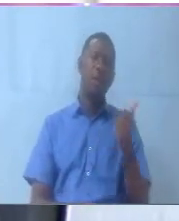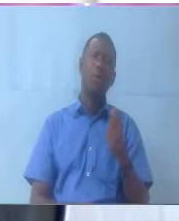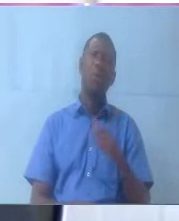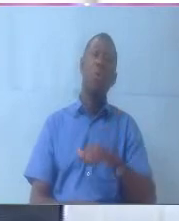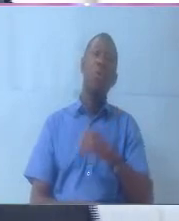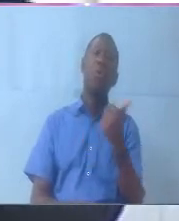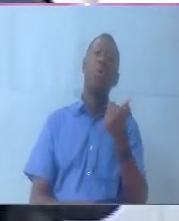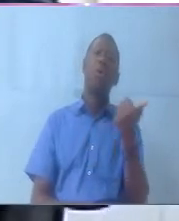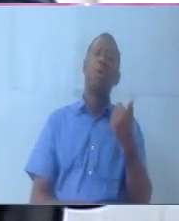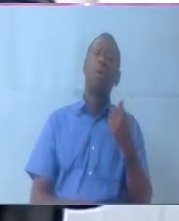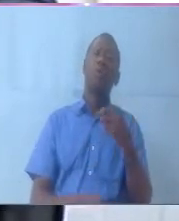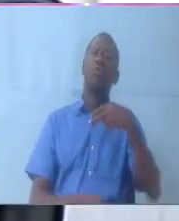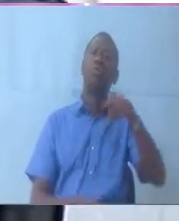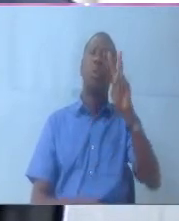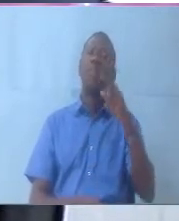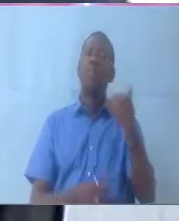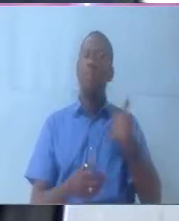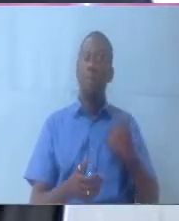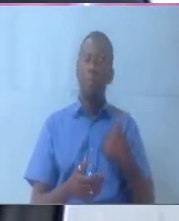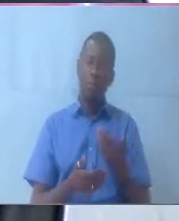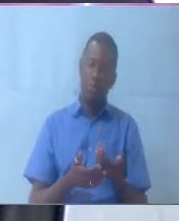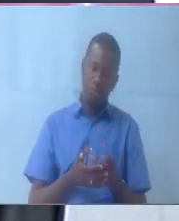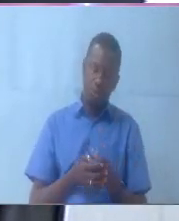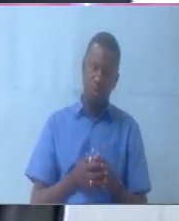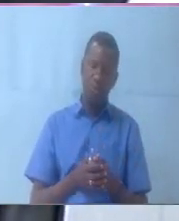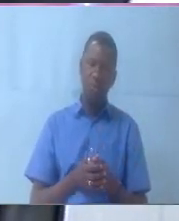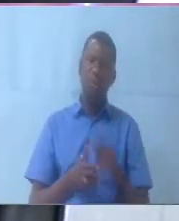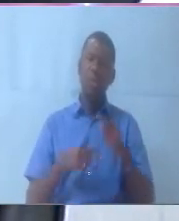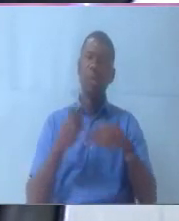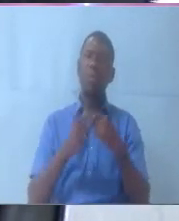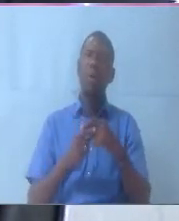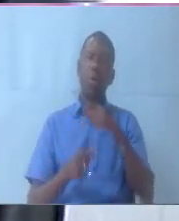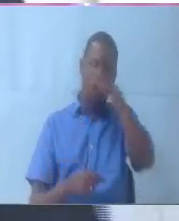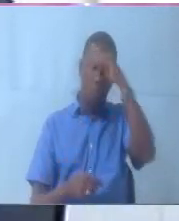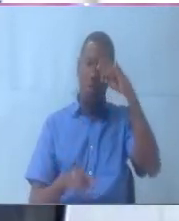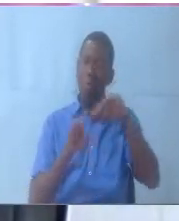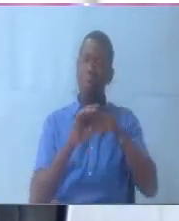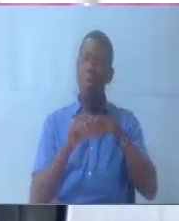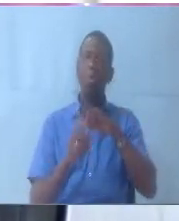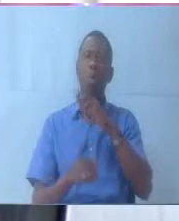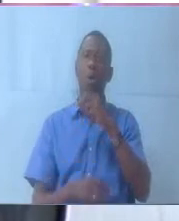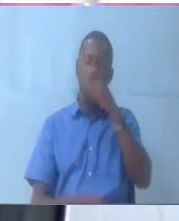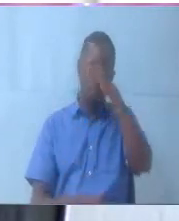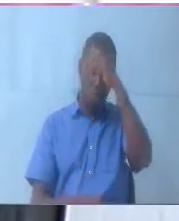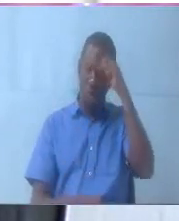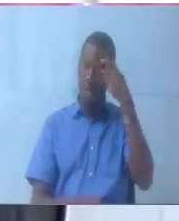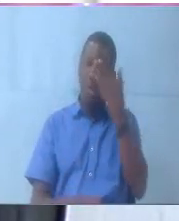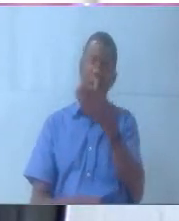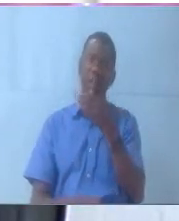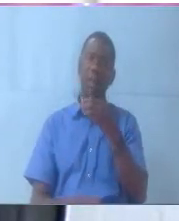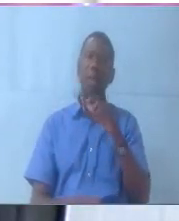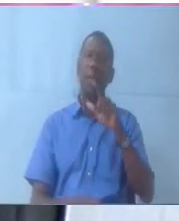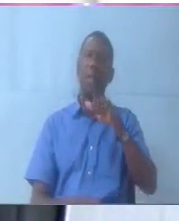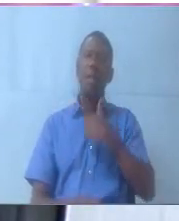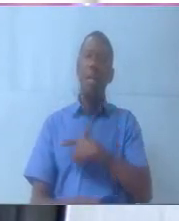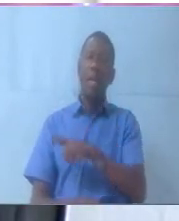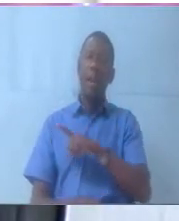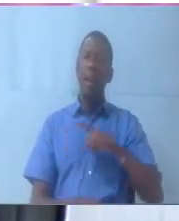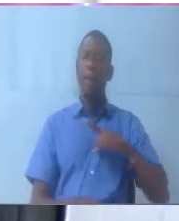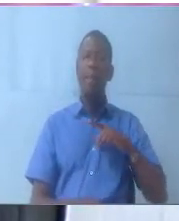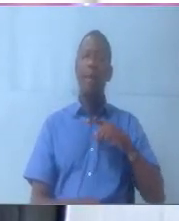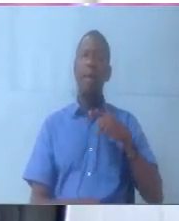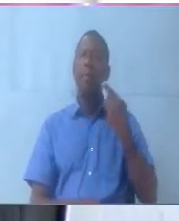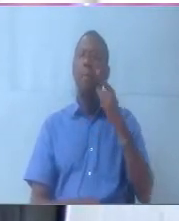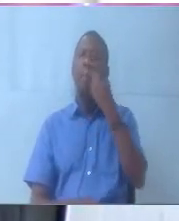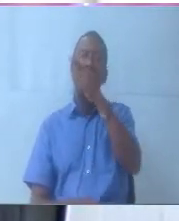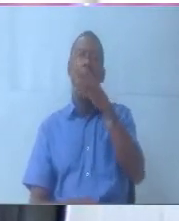case that, they were staff who were working at the Mandinari depot. Nyil mumo leti meni alon ko ibe kido ko la num